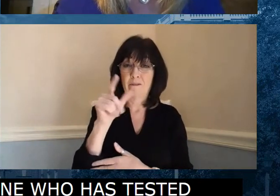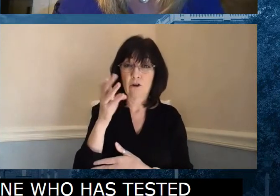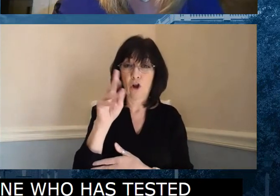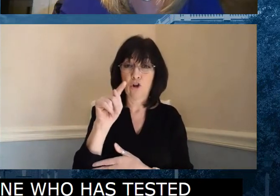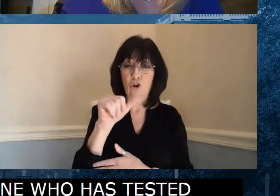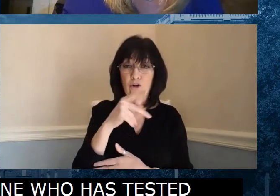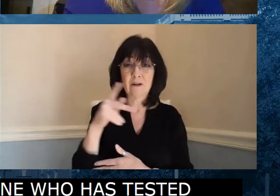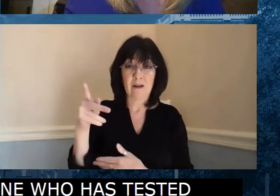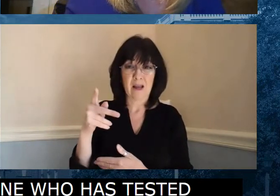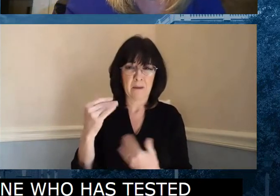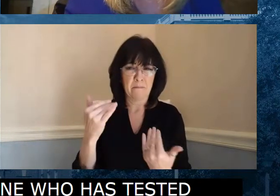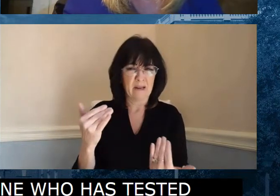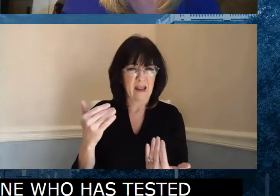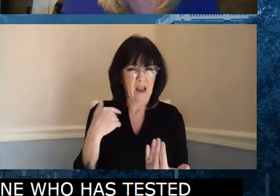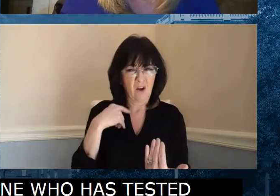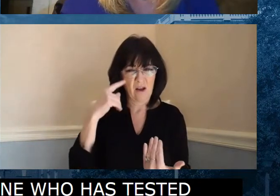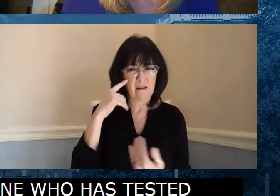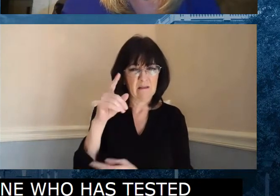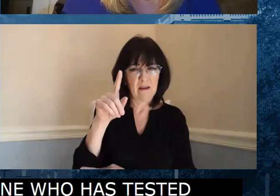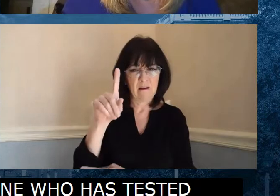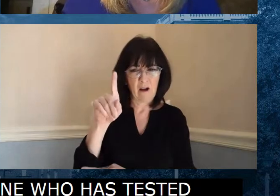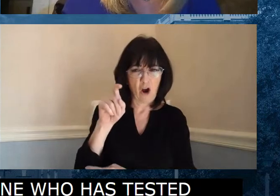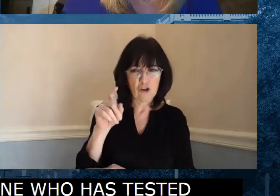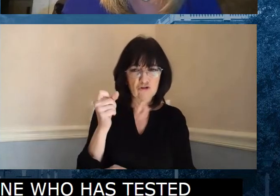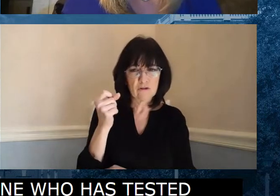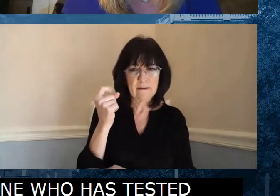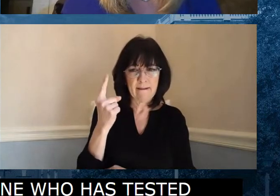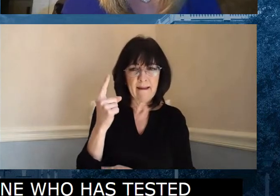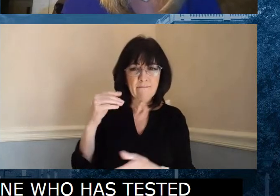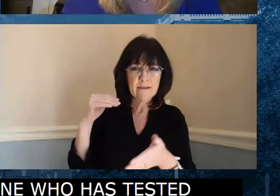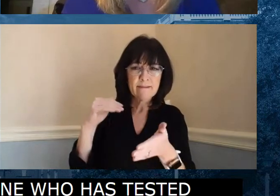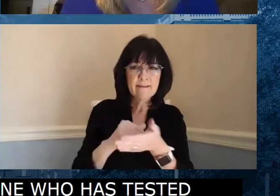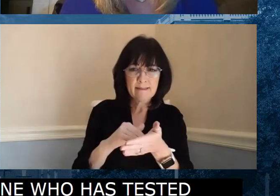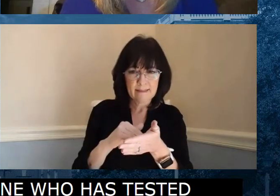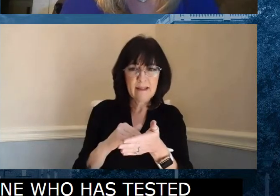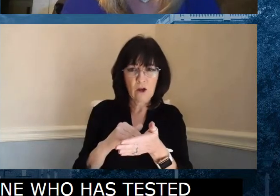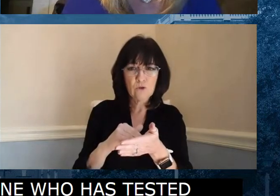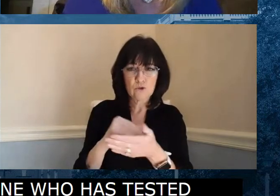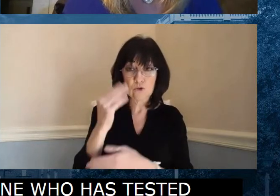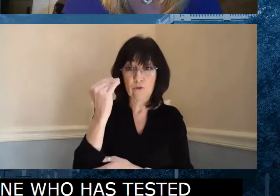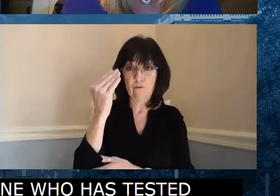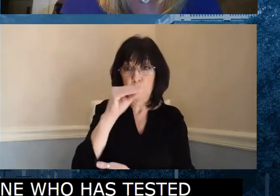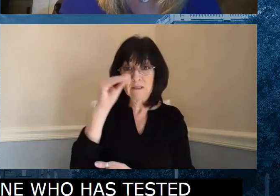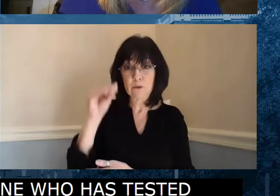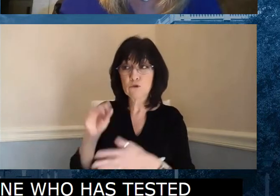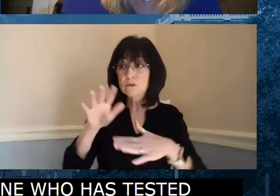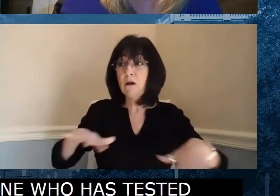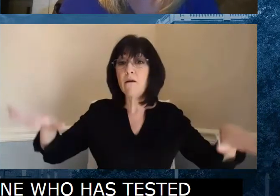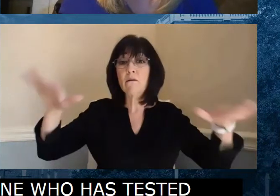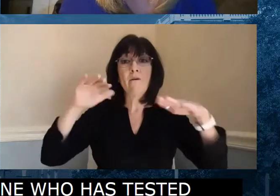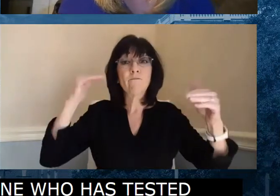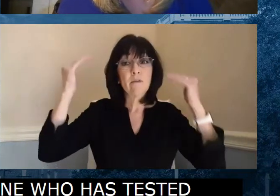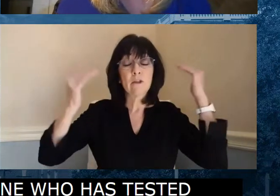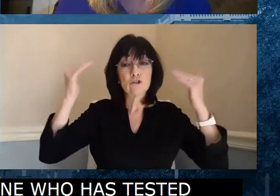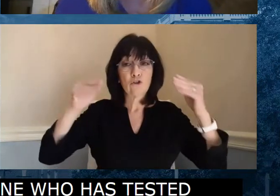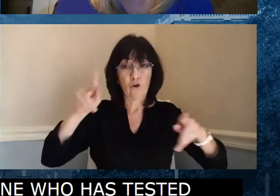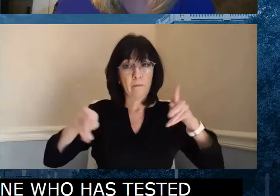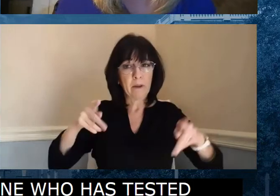111,000 downloads, or about 14% of Delaware's adult population has this app on their phones. As some